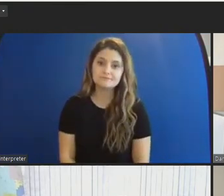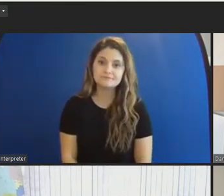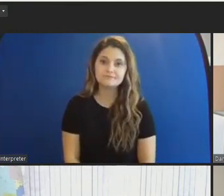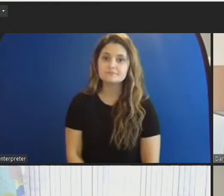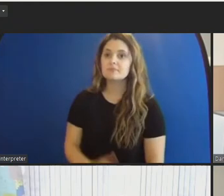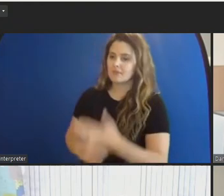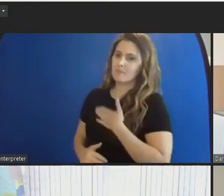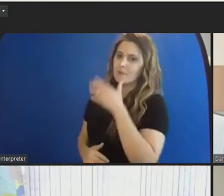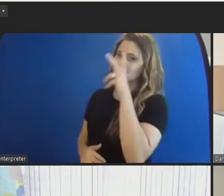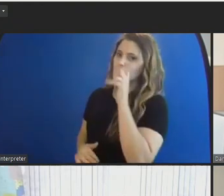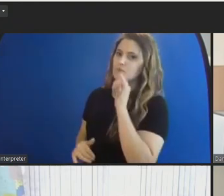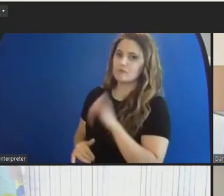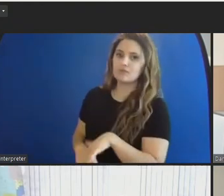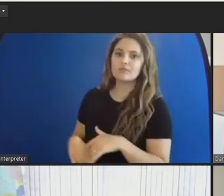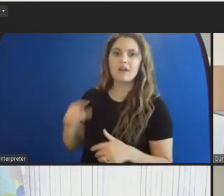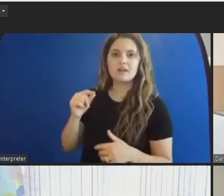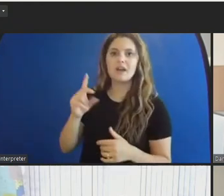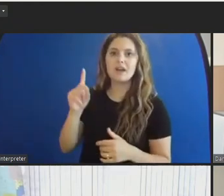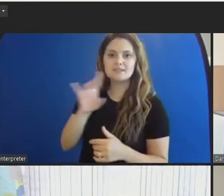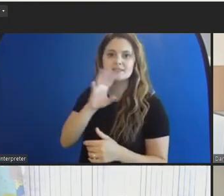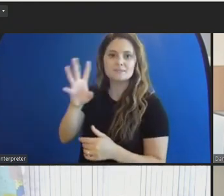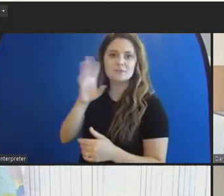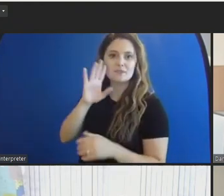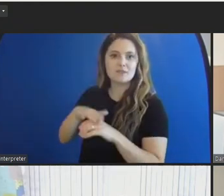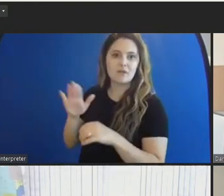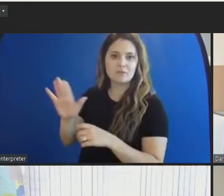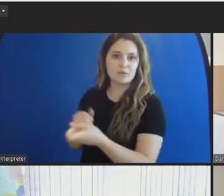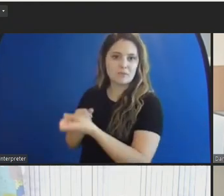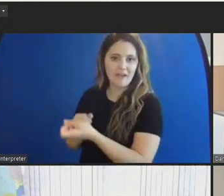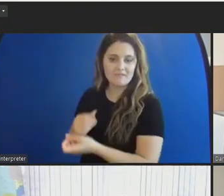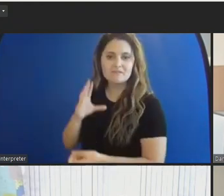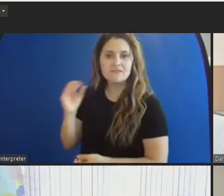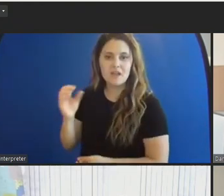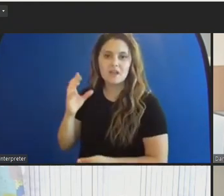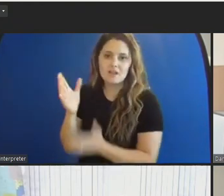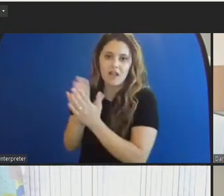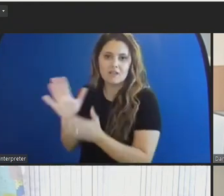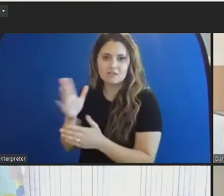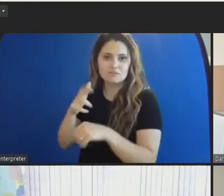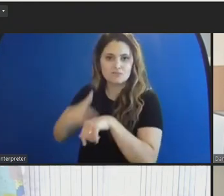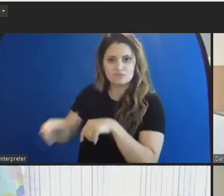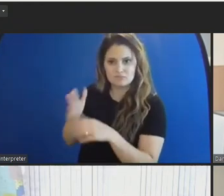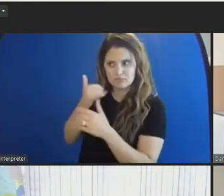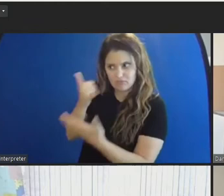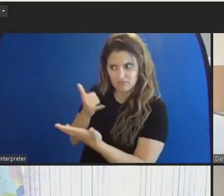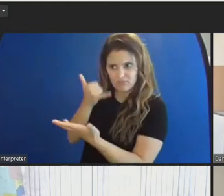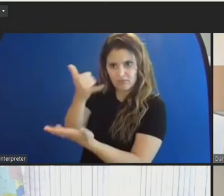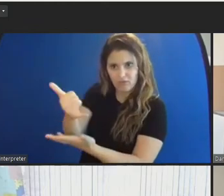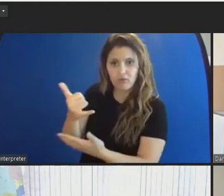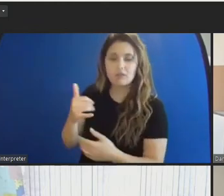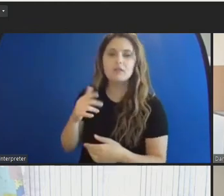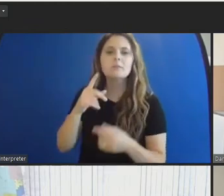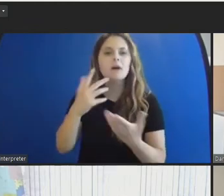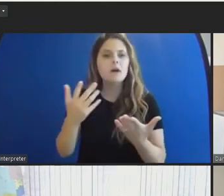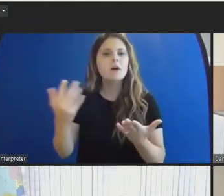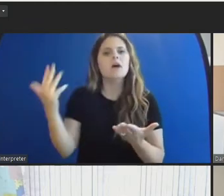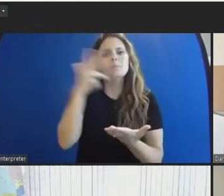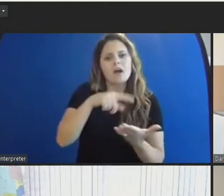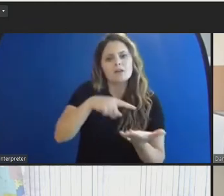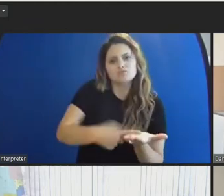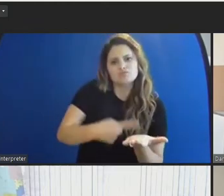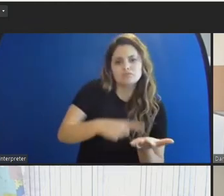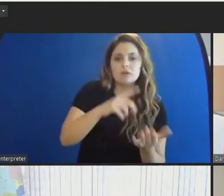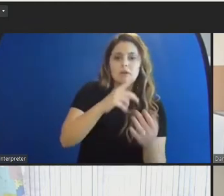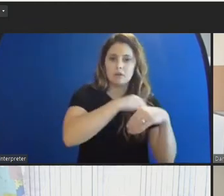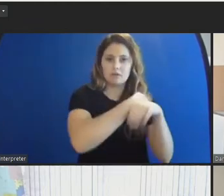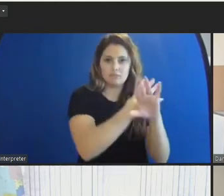glad to hear that. And I did speak on your behalf and did ask them to refer to call you. But let's revisit virtual learning. I know